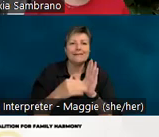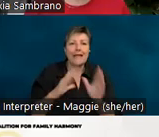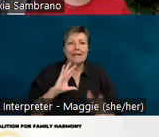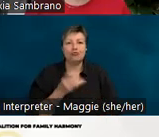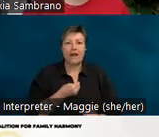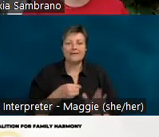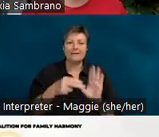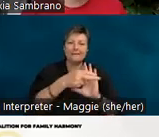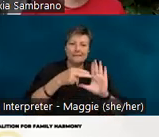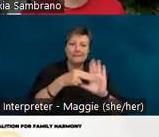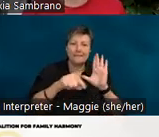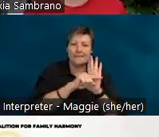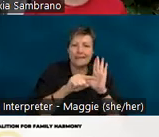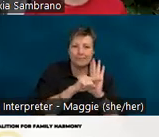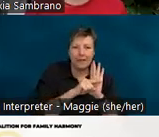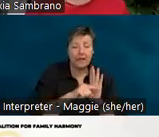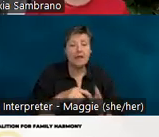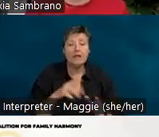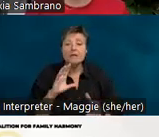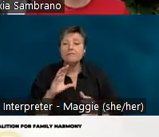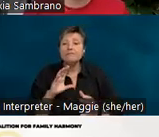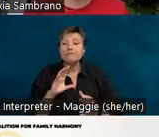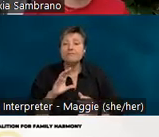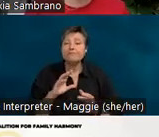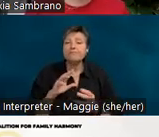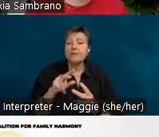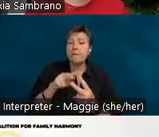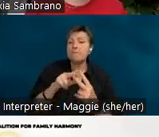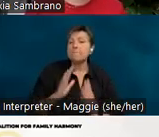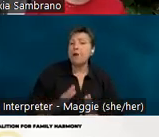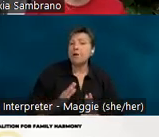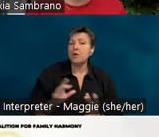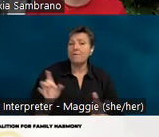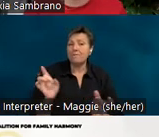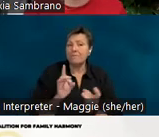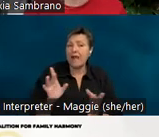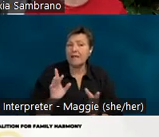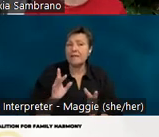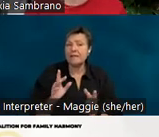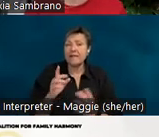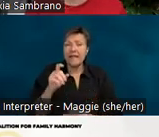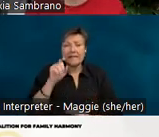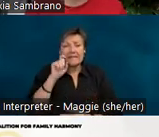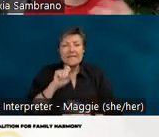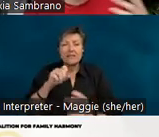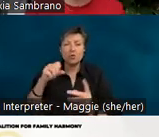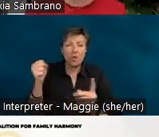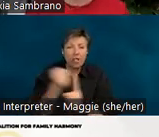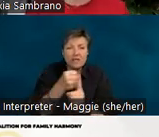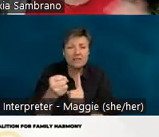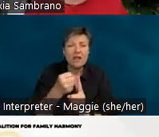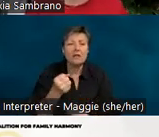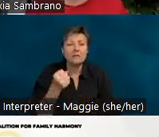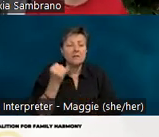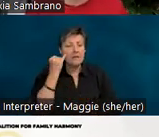looking specifically at intimate partner violence and sexual assault, in the face of discriminatory treatment, whether it be from law